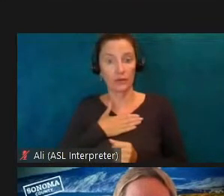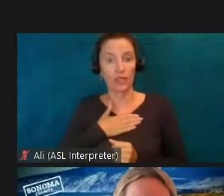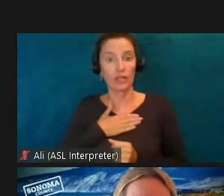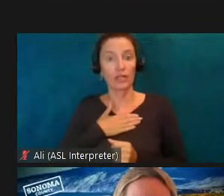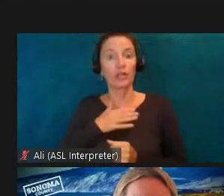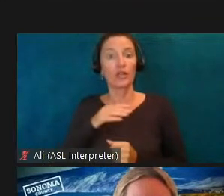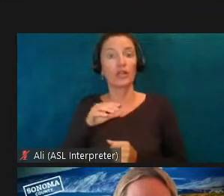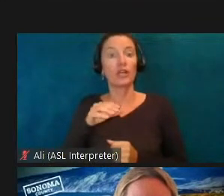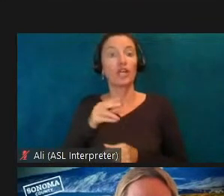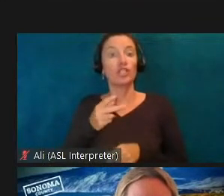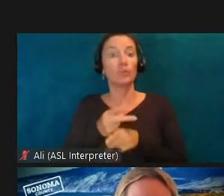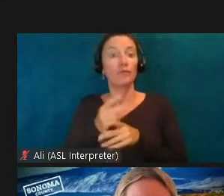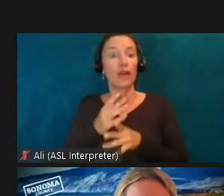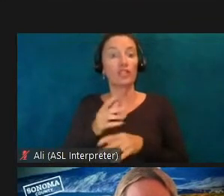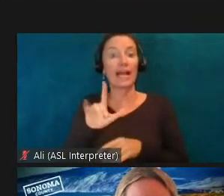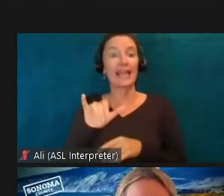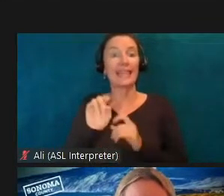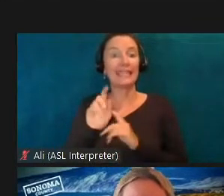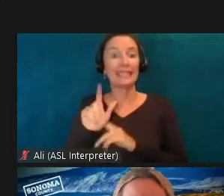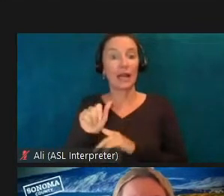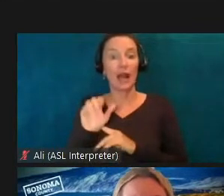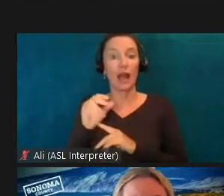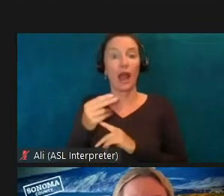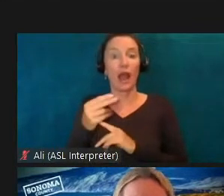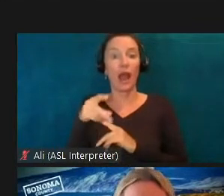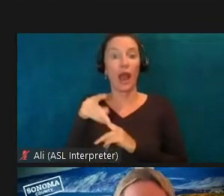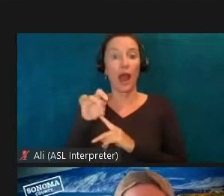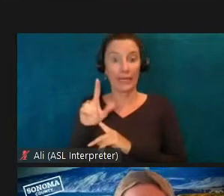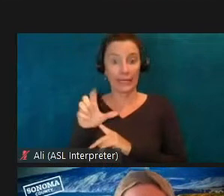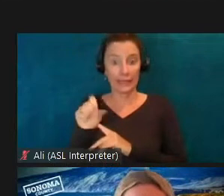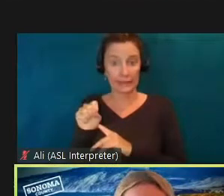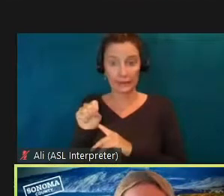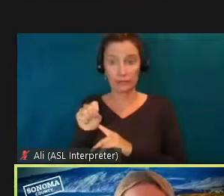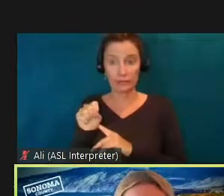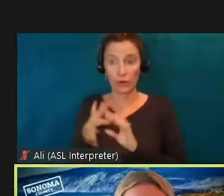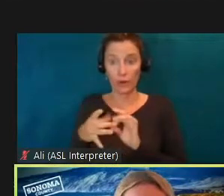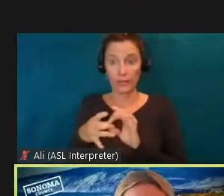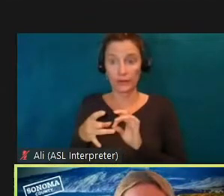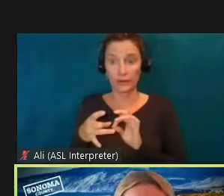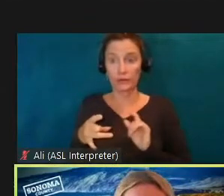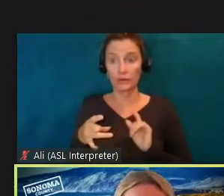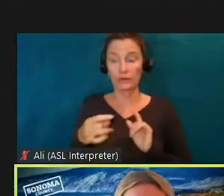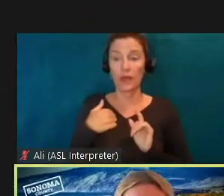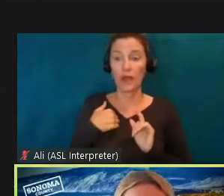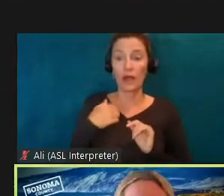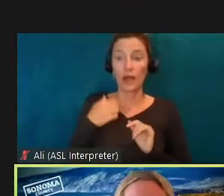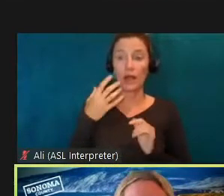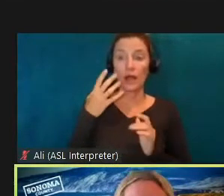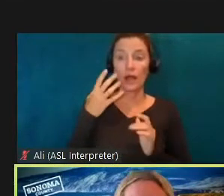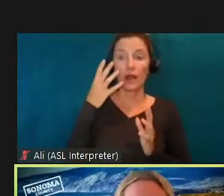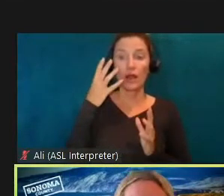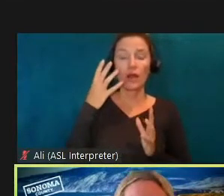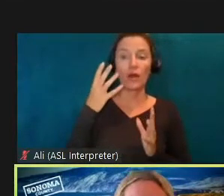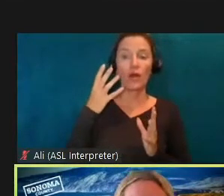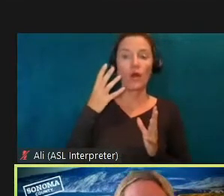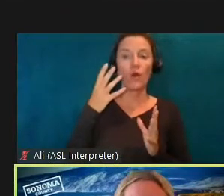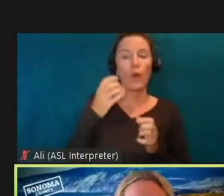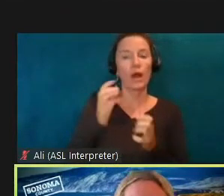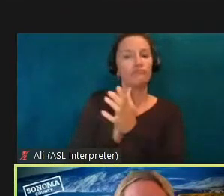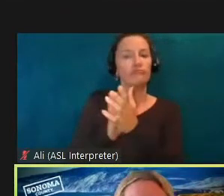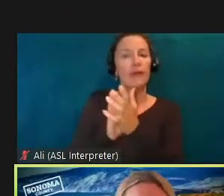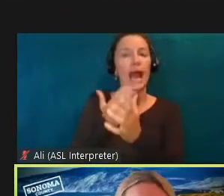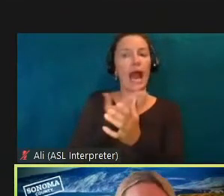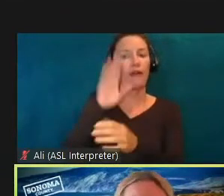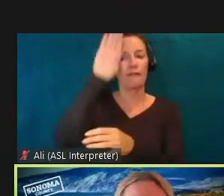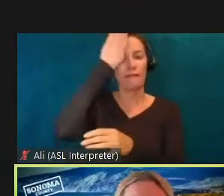Supervisor Linda Hopkins, do you have some thoughts for us? Yeah, I just want to acknowledge that what has been accomplished by our firefighters, both CAL